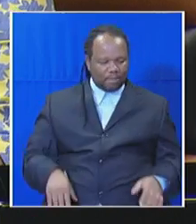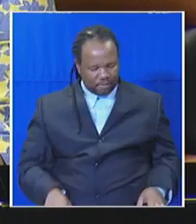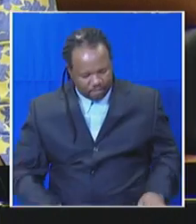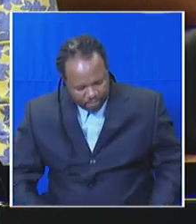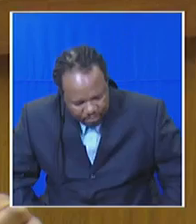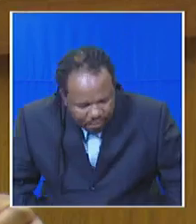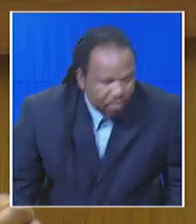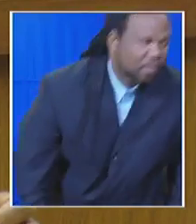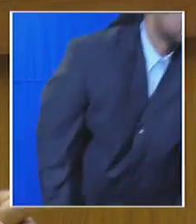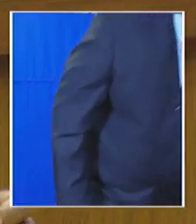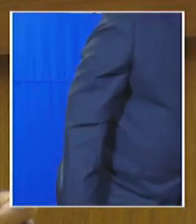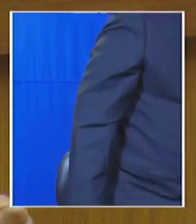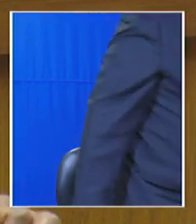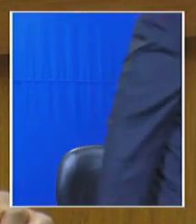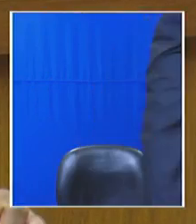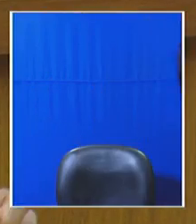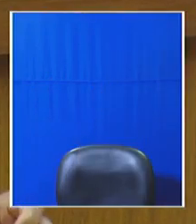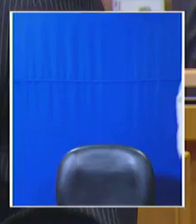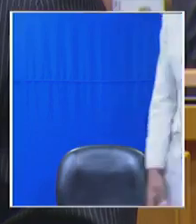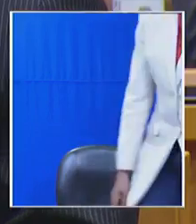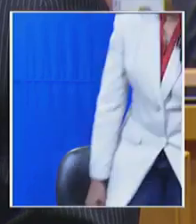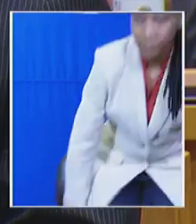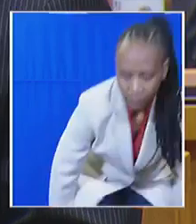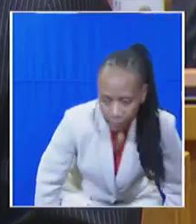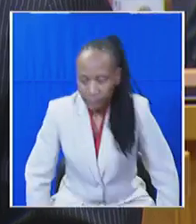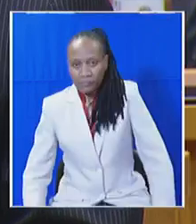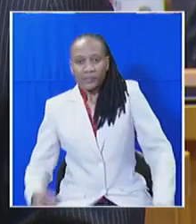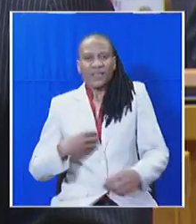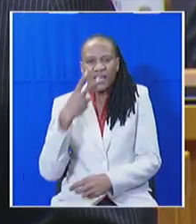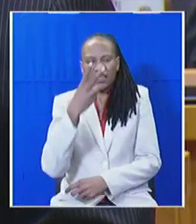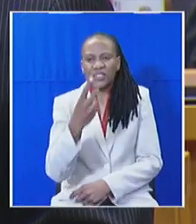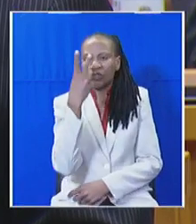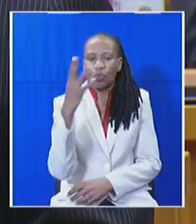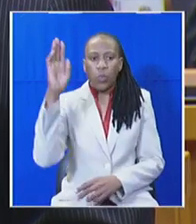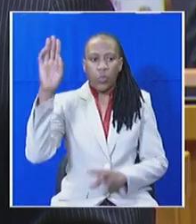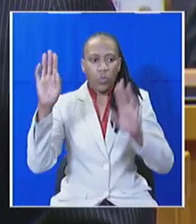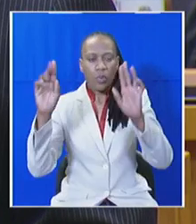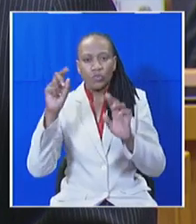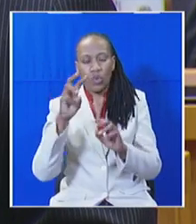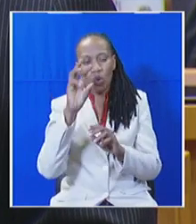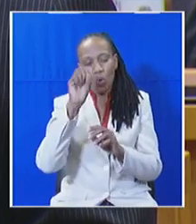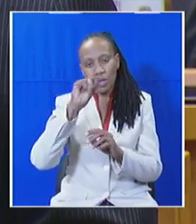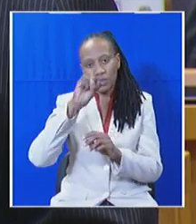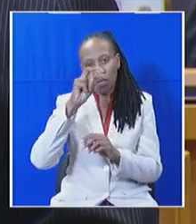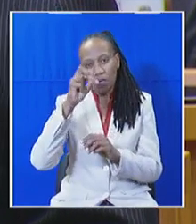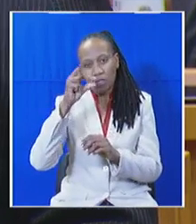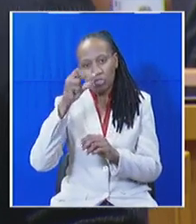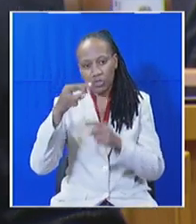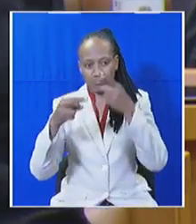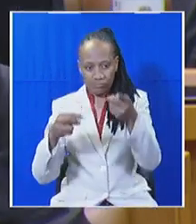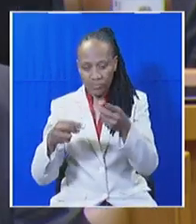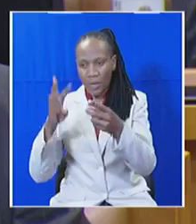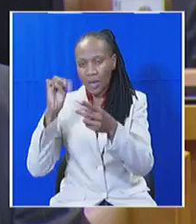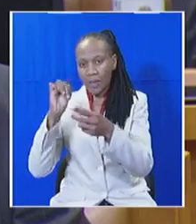Steenhuisen, I've seen the two hands, Honorable Singh and Honorable Mulder, but I'd like to allow Honorable Steenhuisen